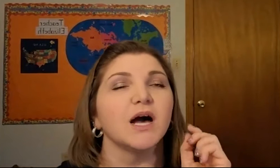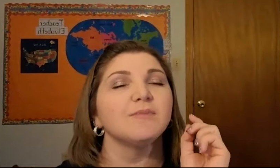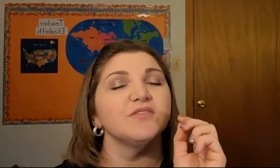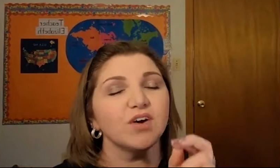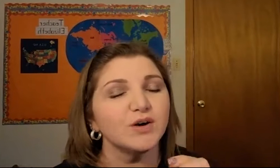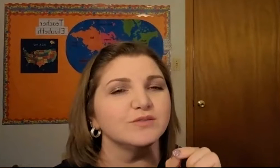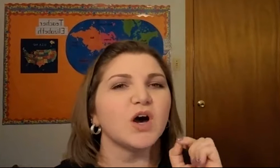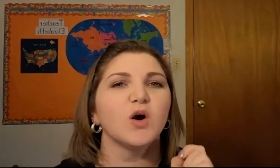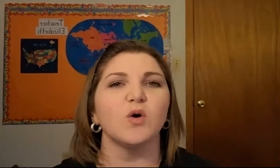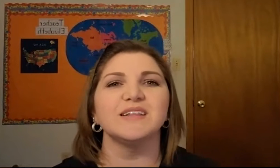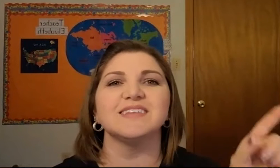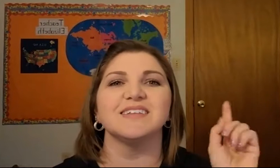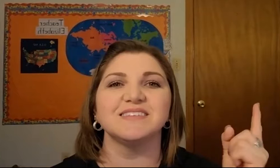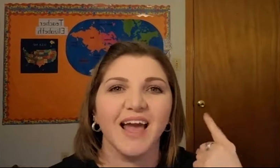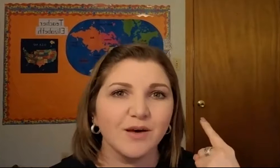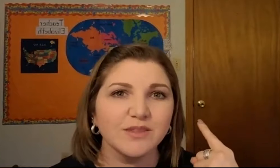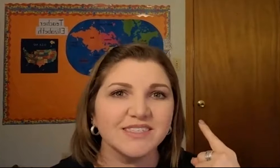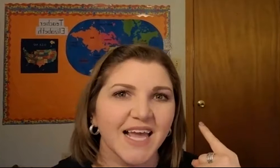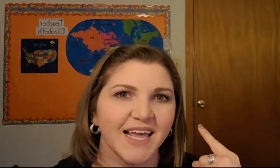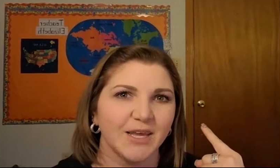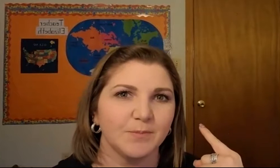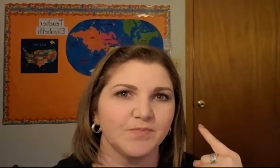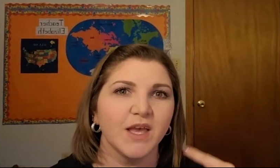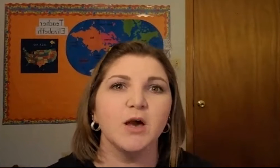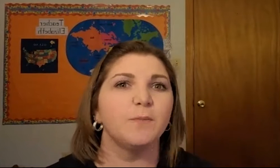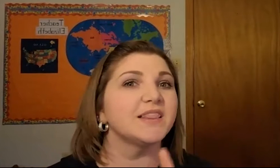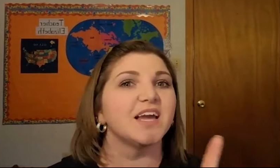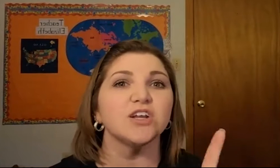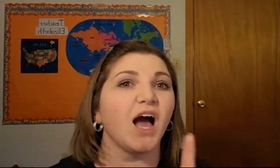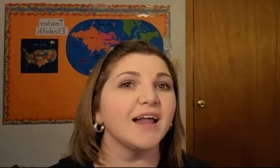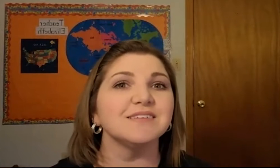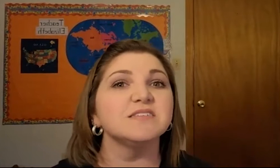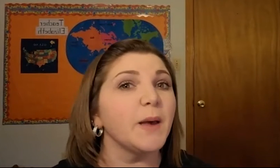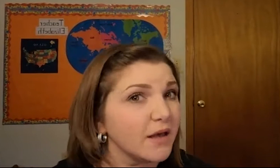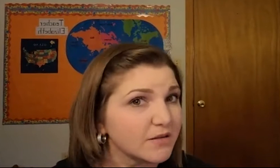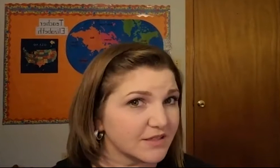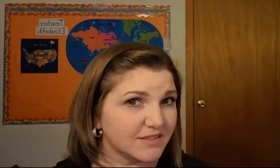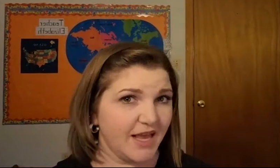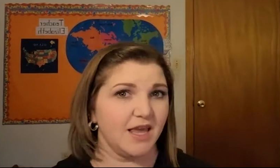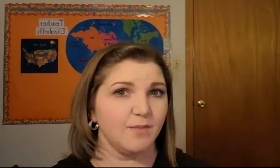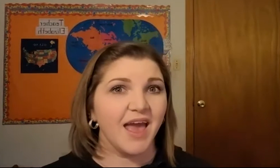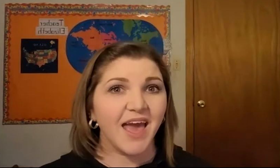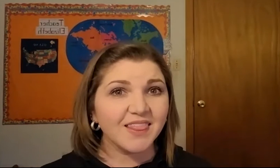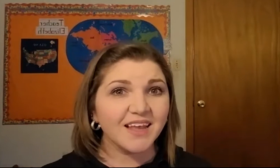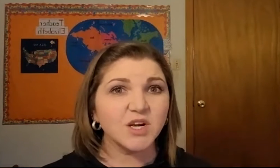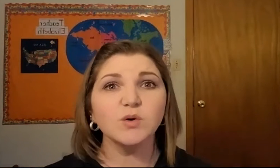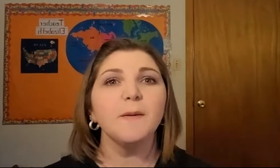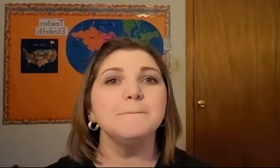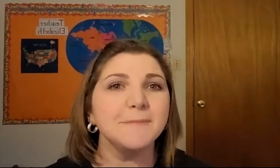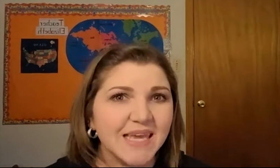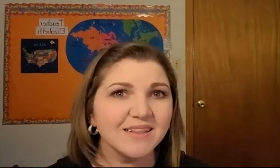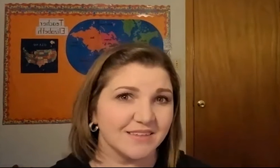confused. Homophones are ones that sound the same, but they're not spelled the same, and they